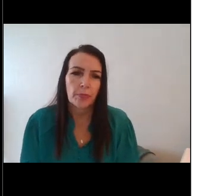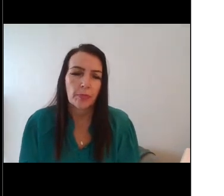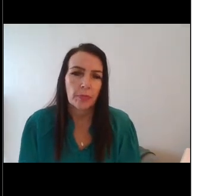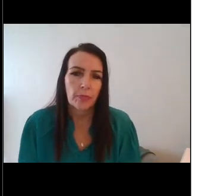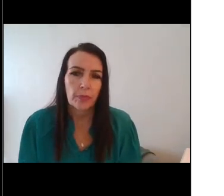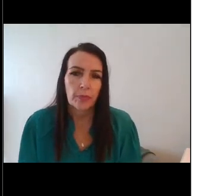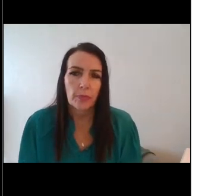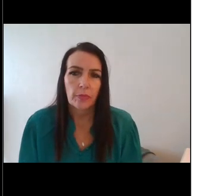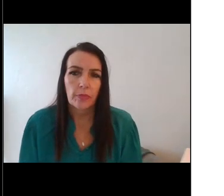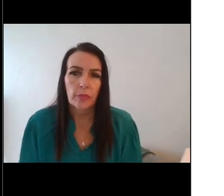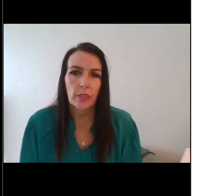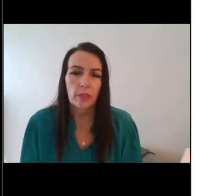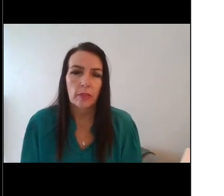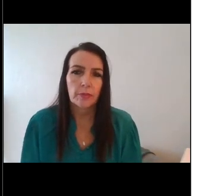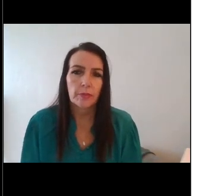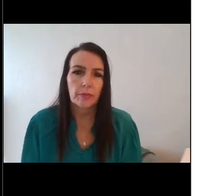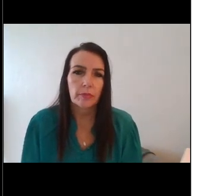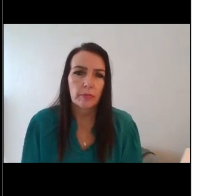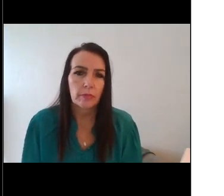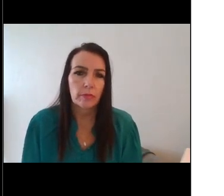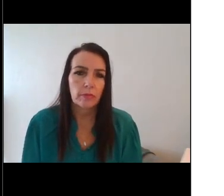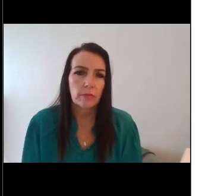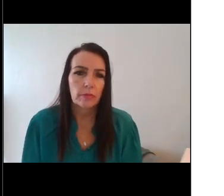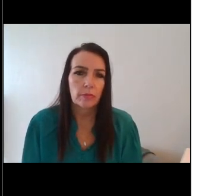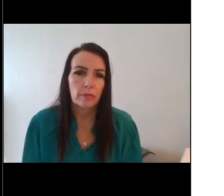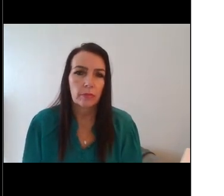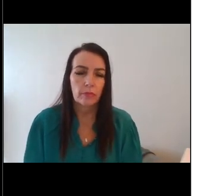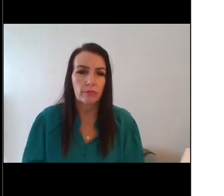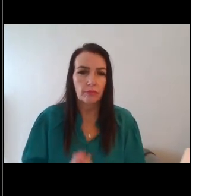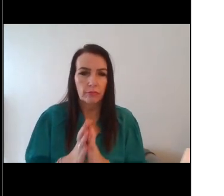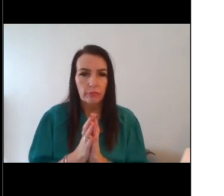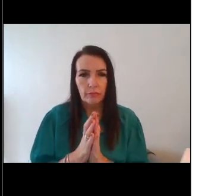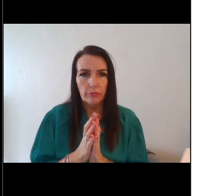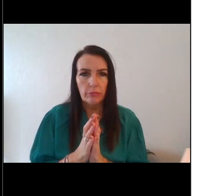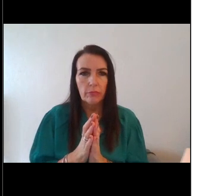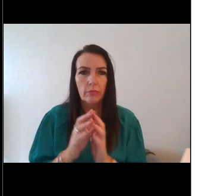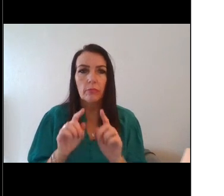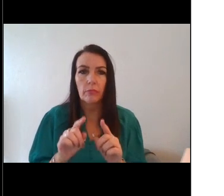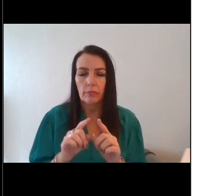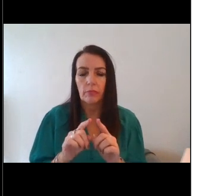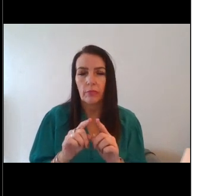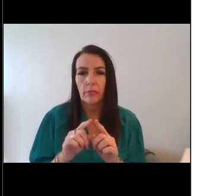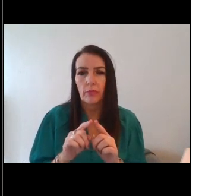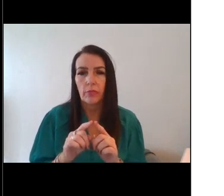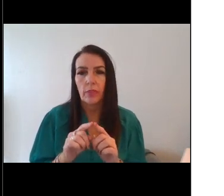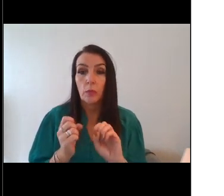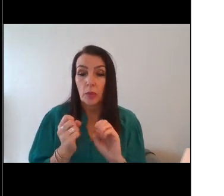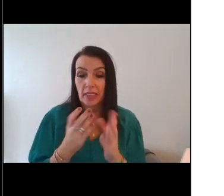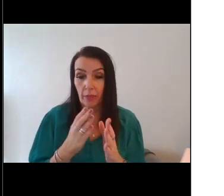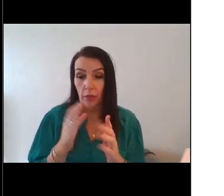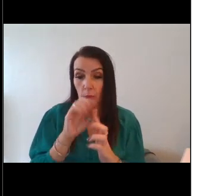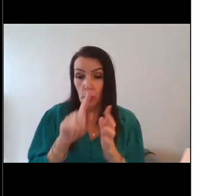please. So yeah, just to, I guess, wrap up, we delivered the initial project in